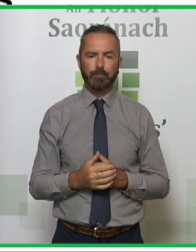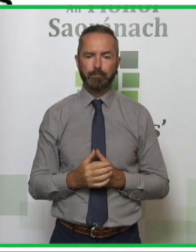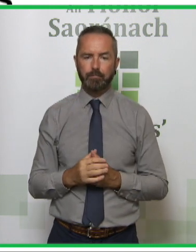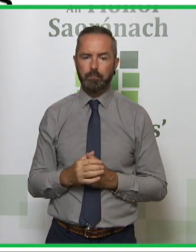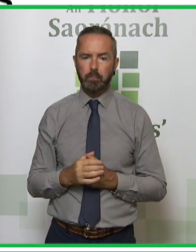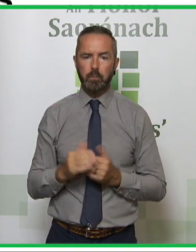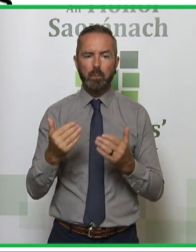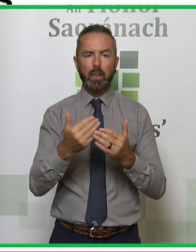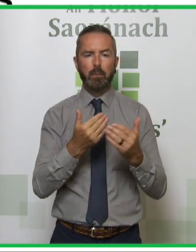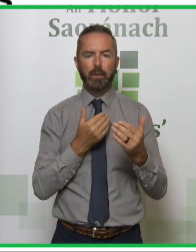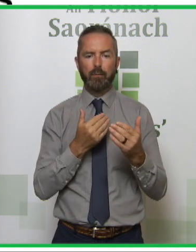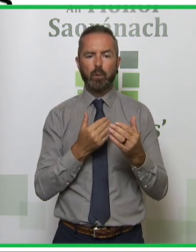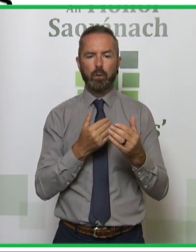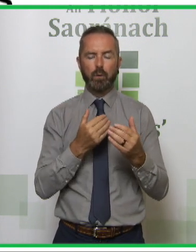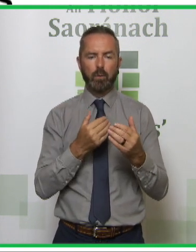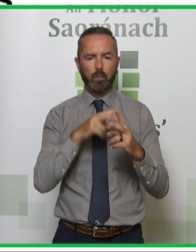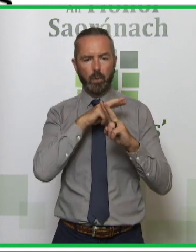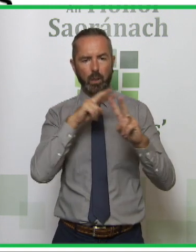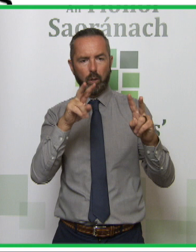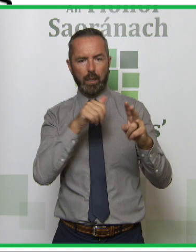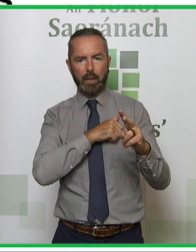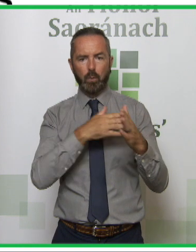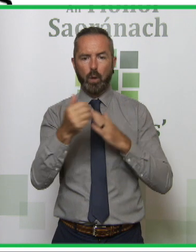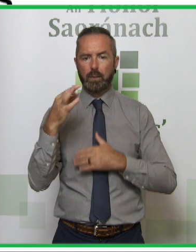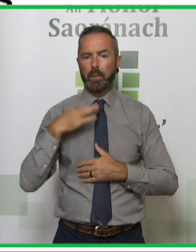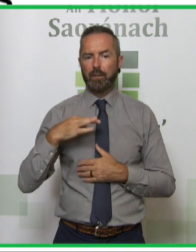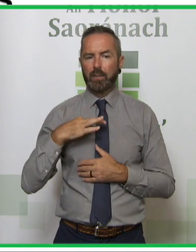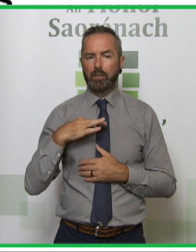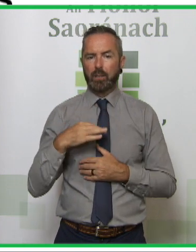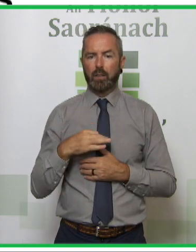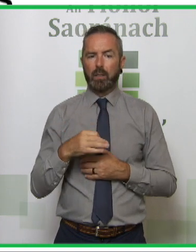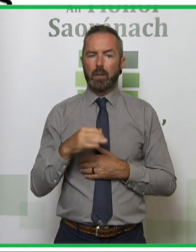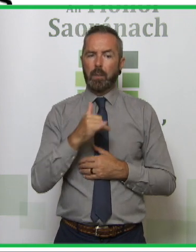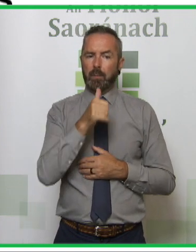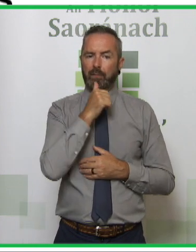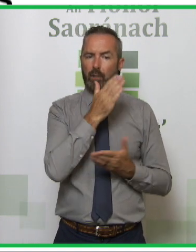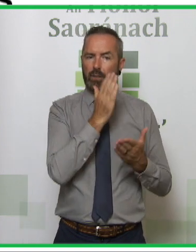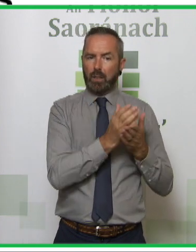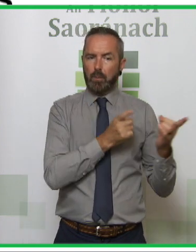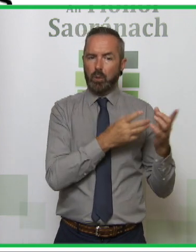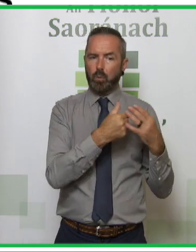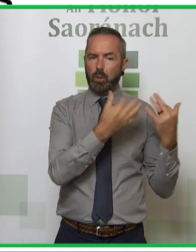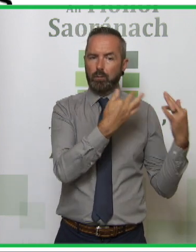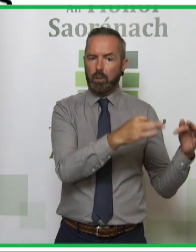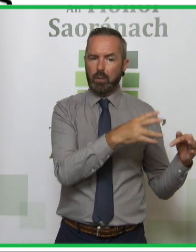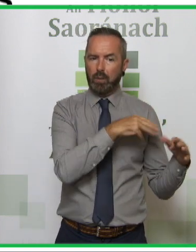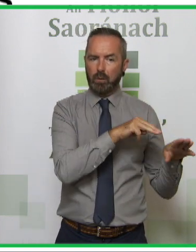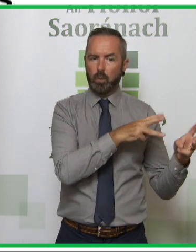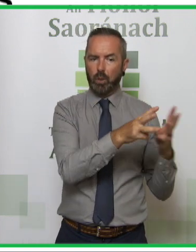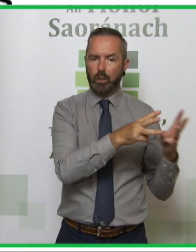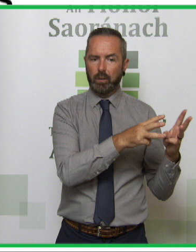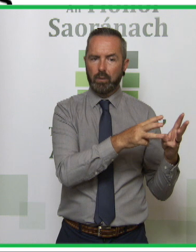even before maybe we look at what's beneficial, it's sort of stopping doing the ineffective stuff. So a lot of what's popular is kind of